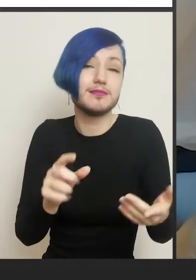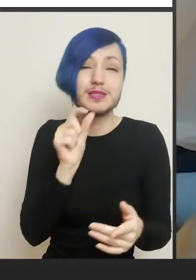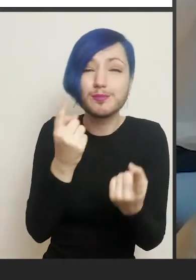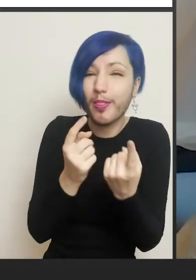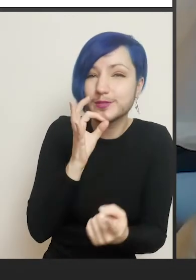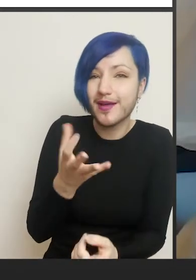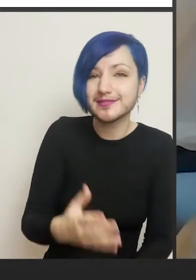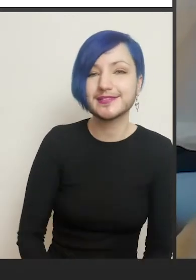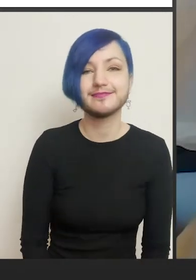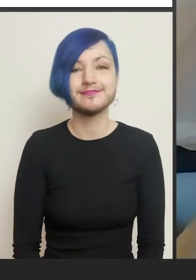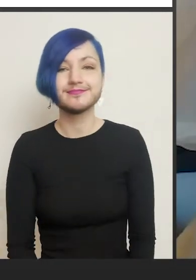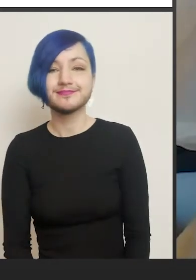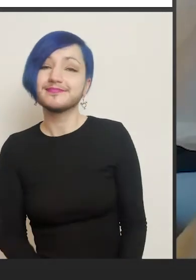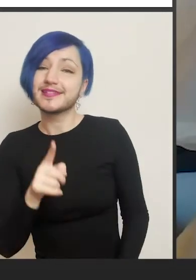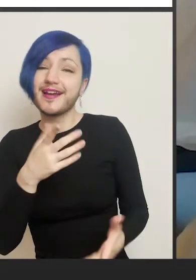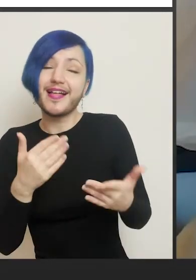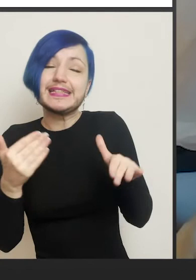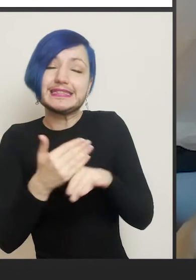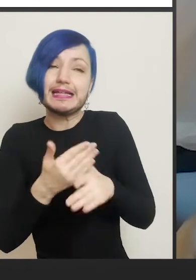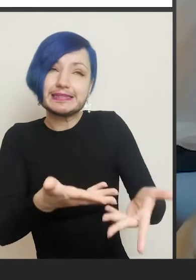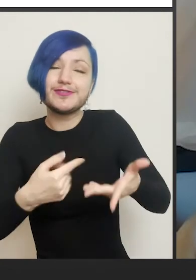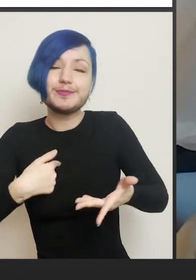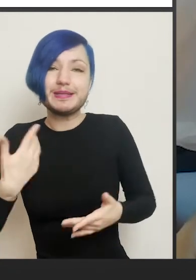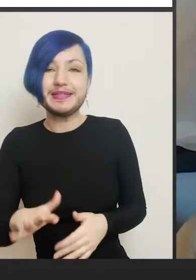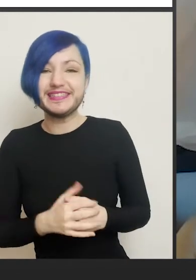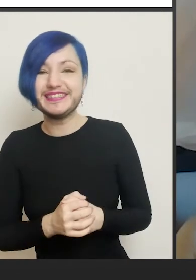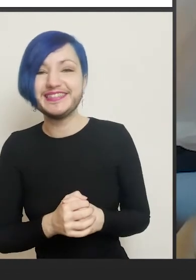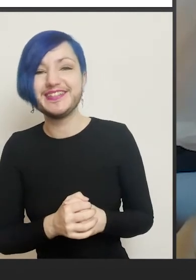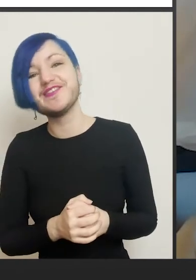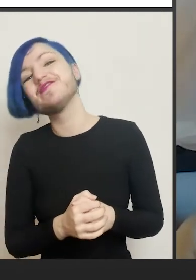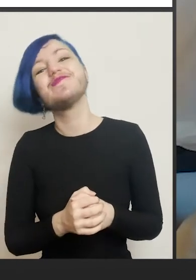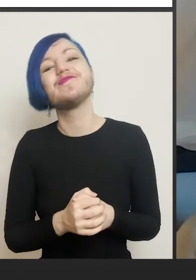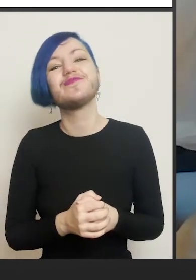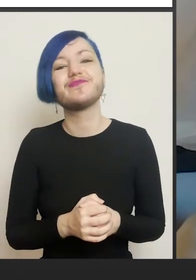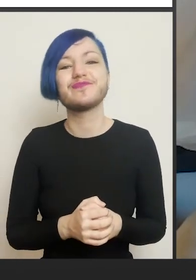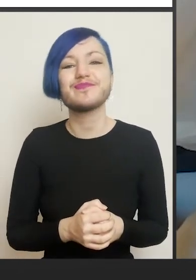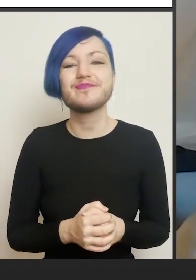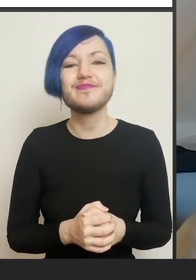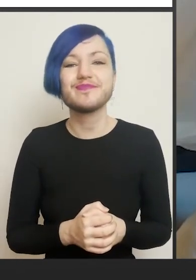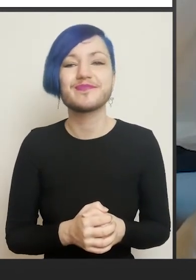cost. You've set me a task. Returns. Yes.